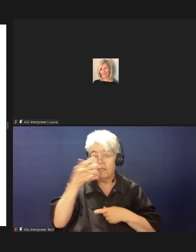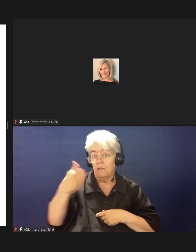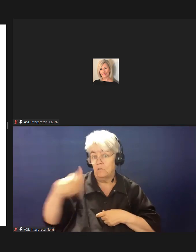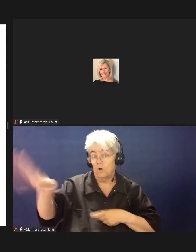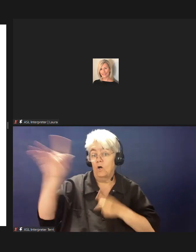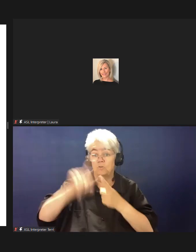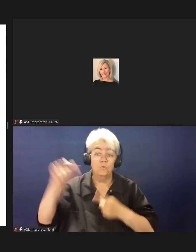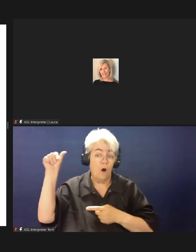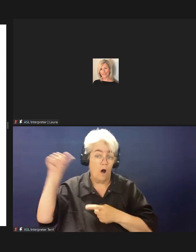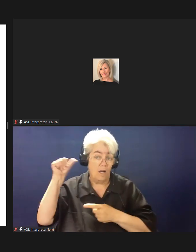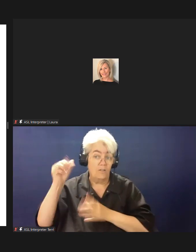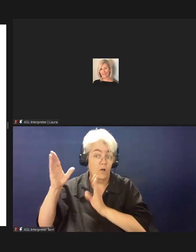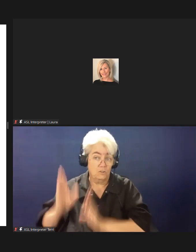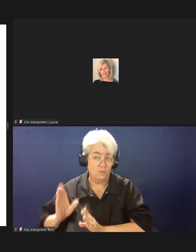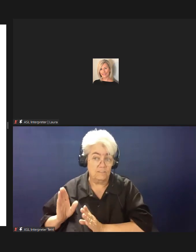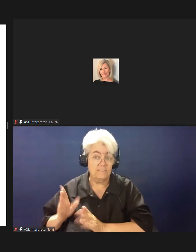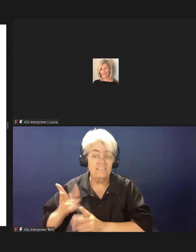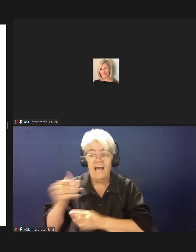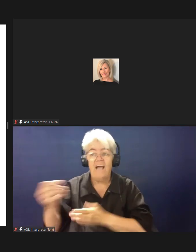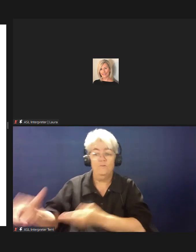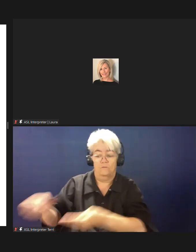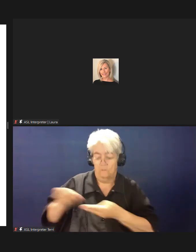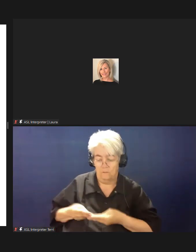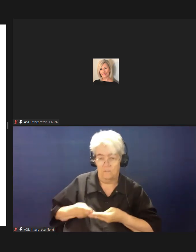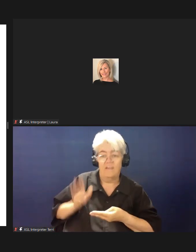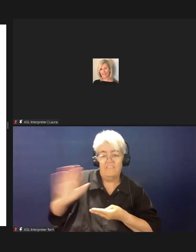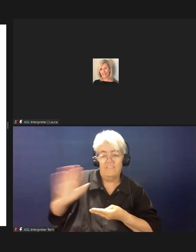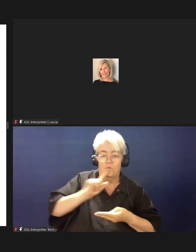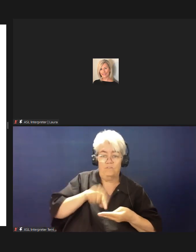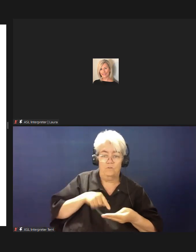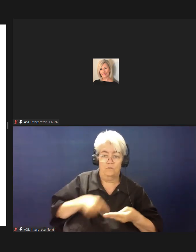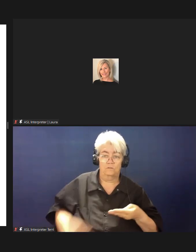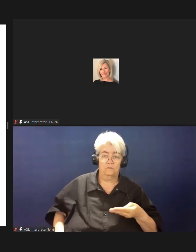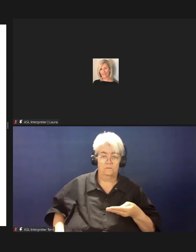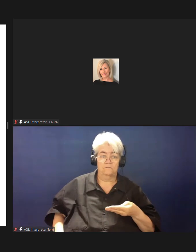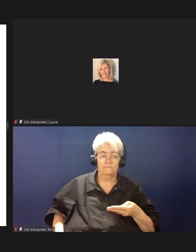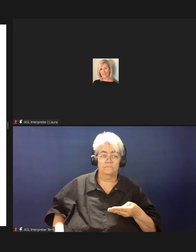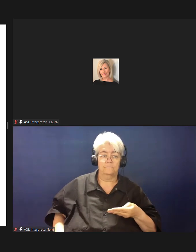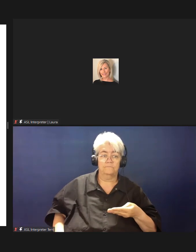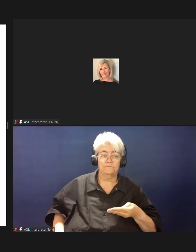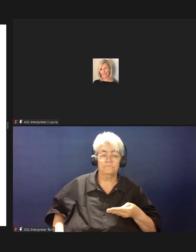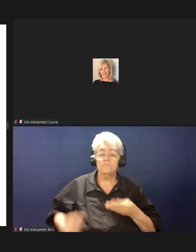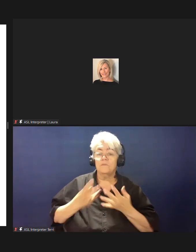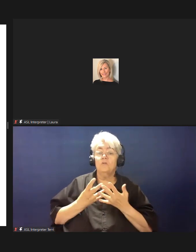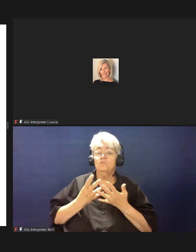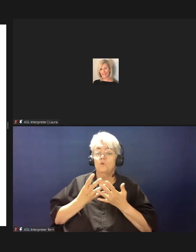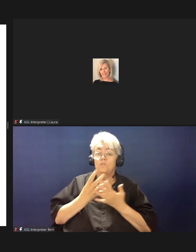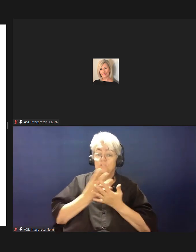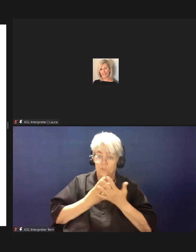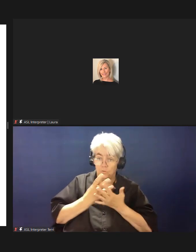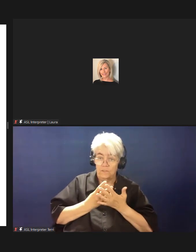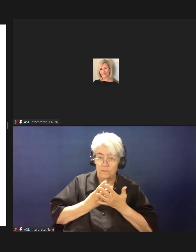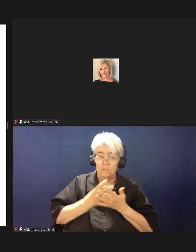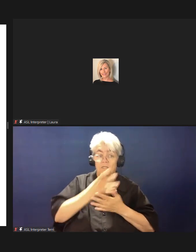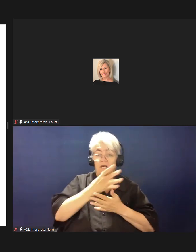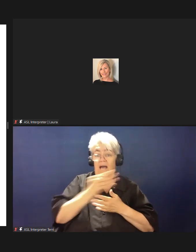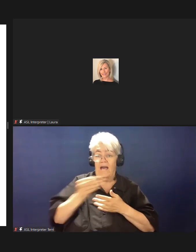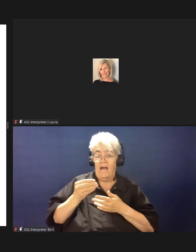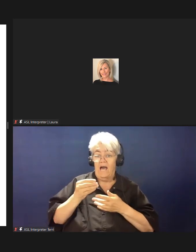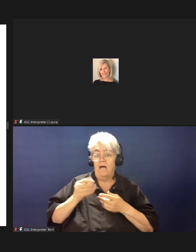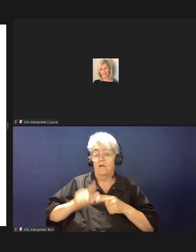to an audiologist and you've obtained those results. The screening and follow-up protocol and the